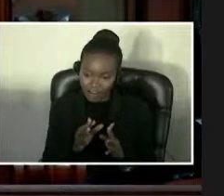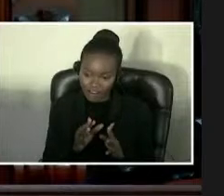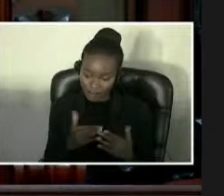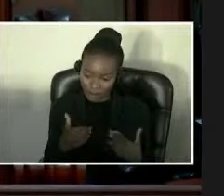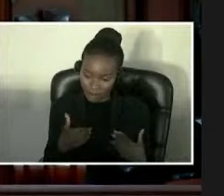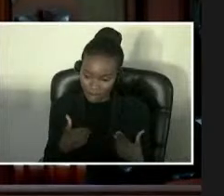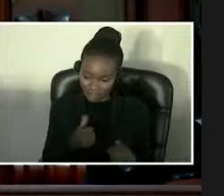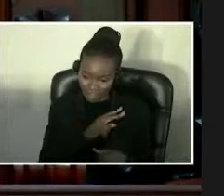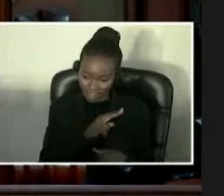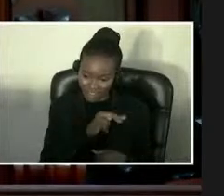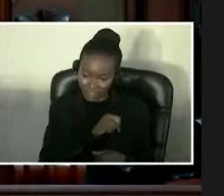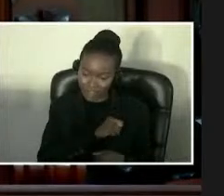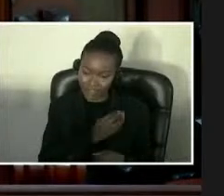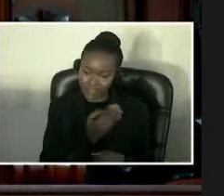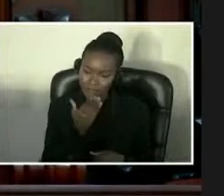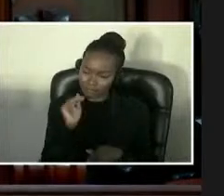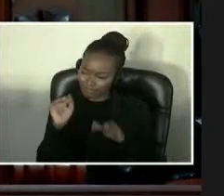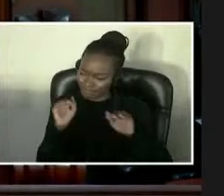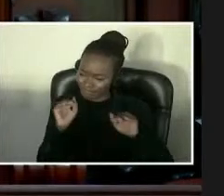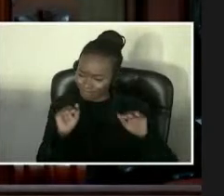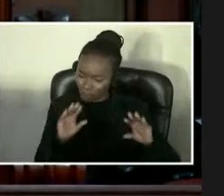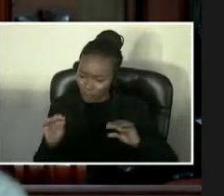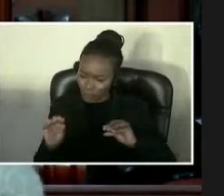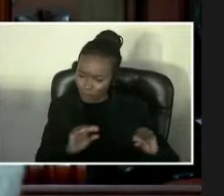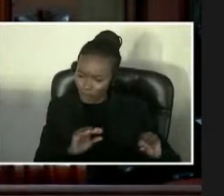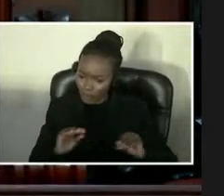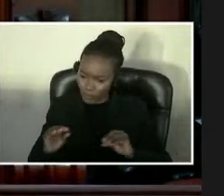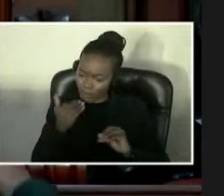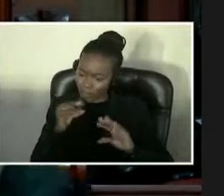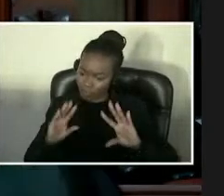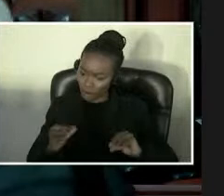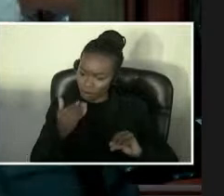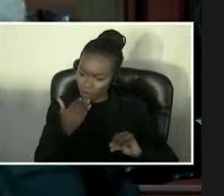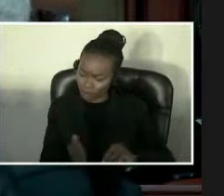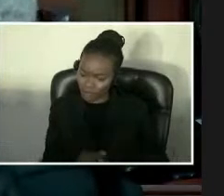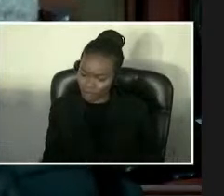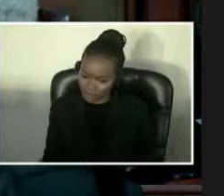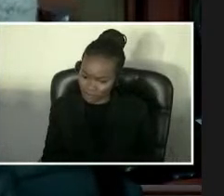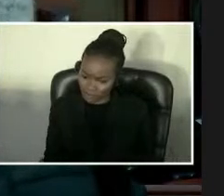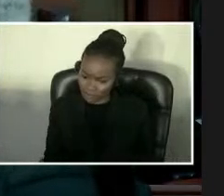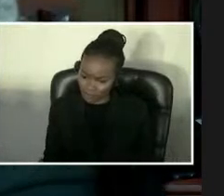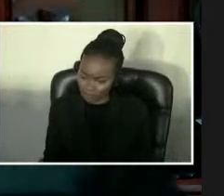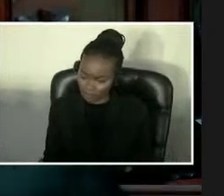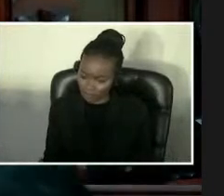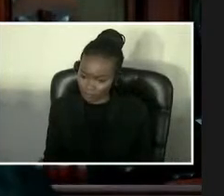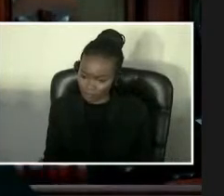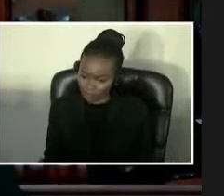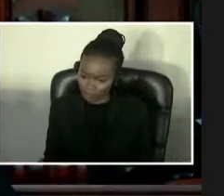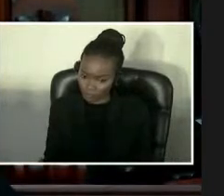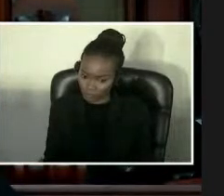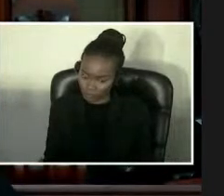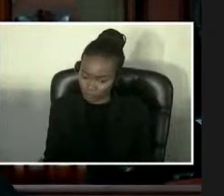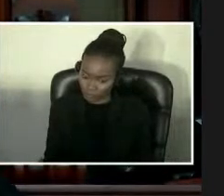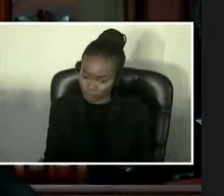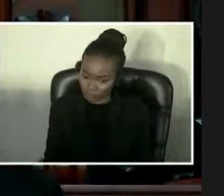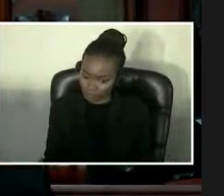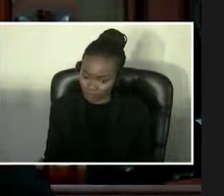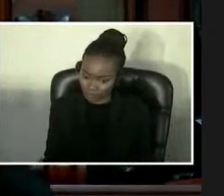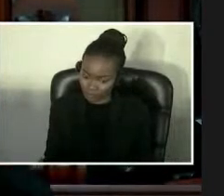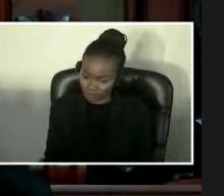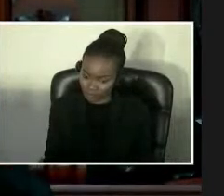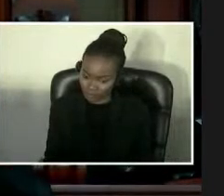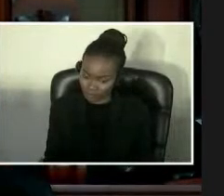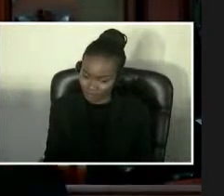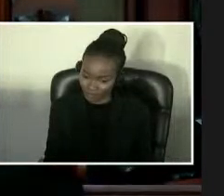can you have all the place can we have all the please i don't get out